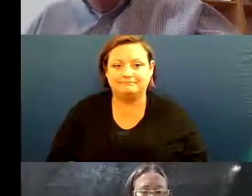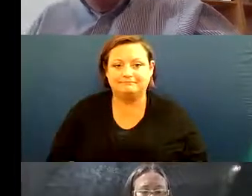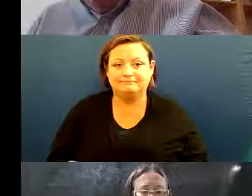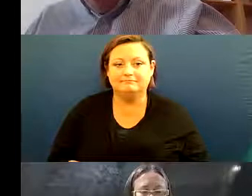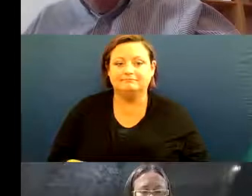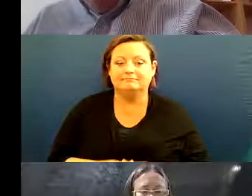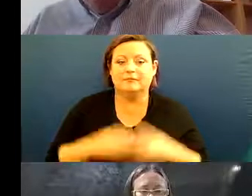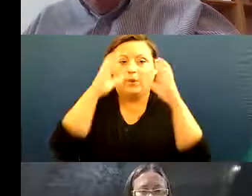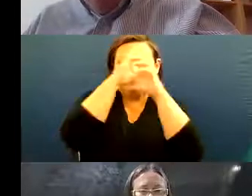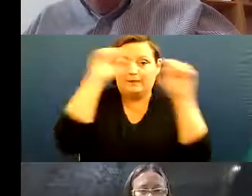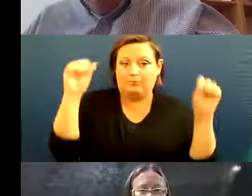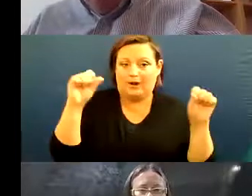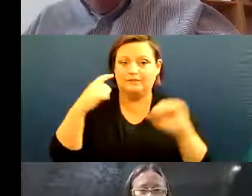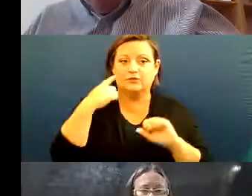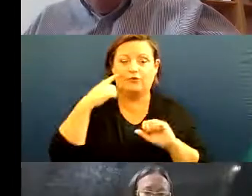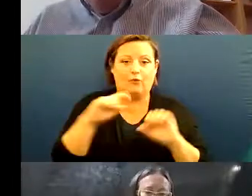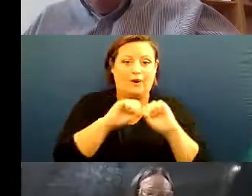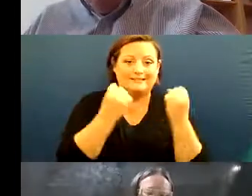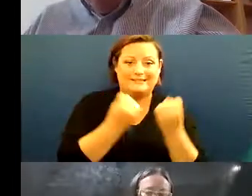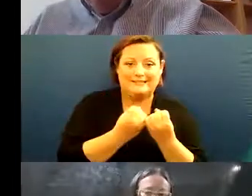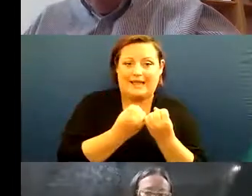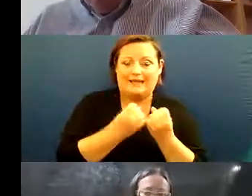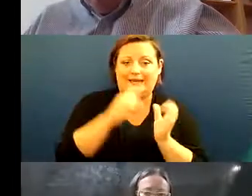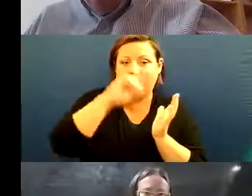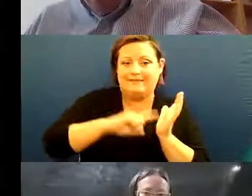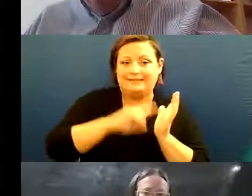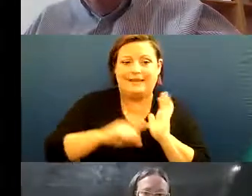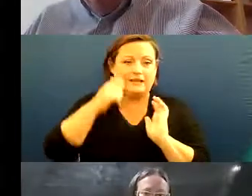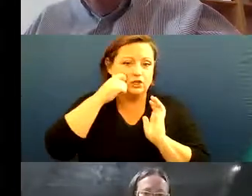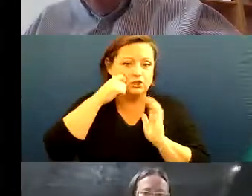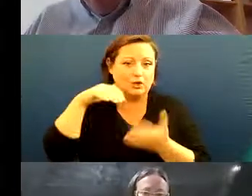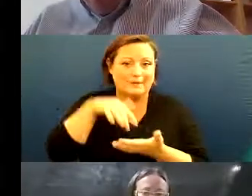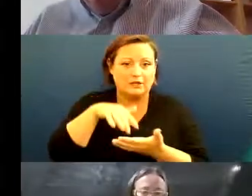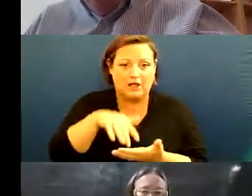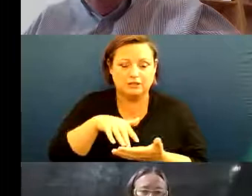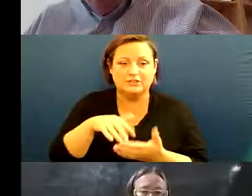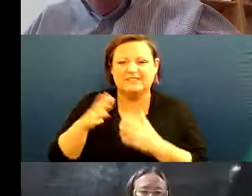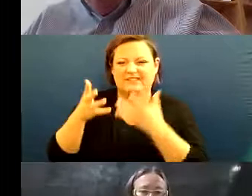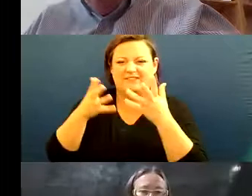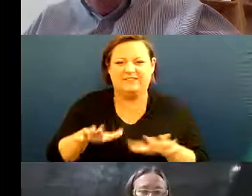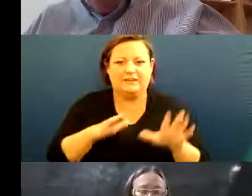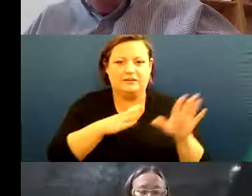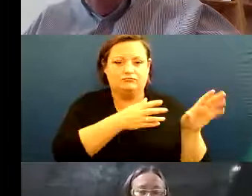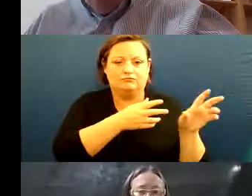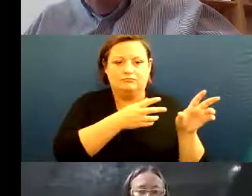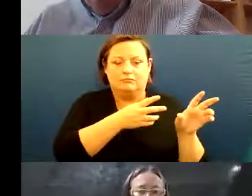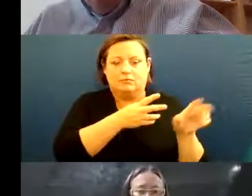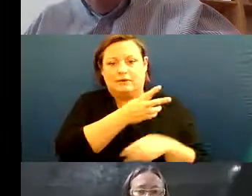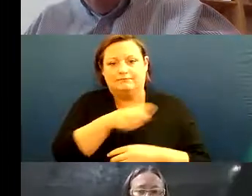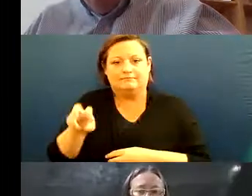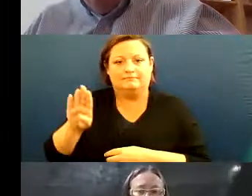of the Society for Investigative Dermatology, after I had left the NIH and had been recruited back to